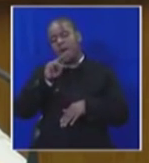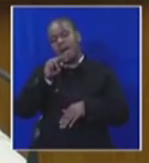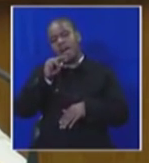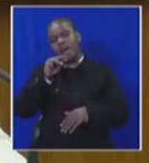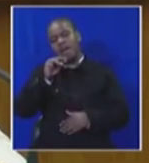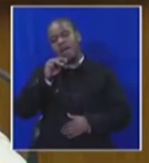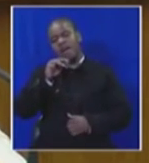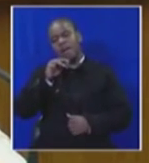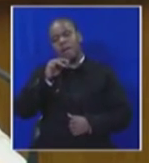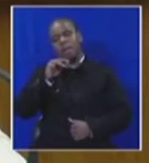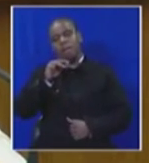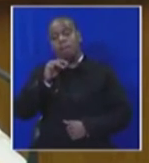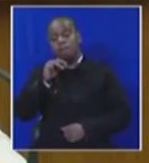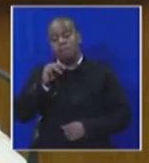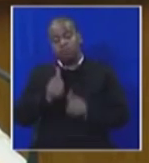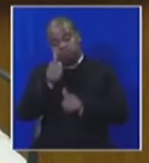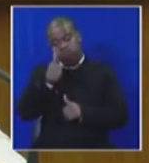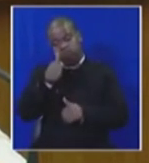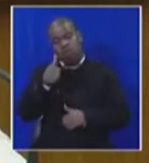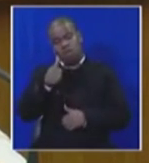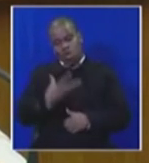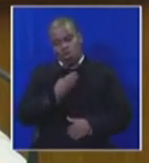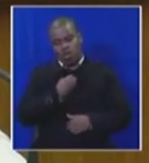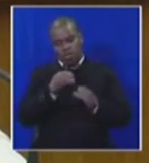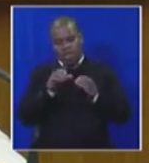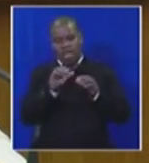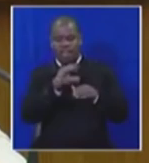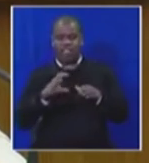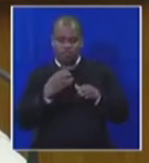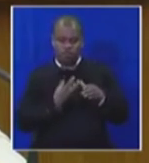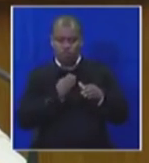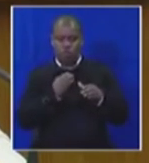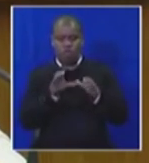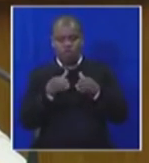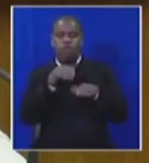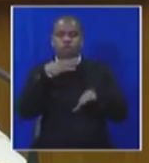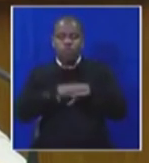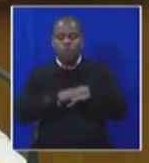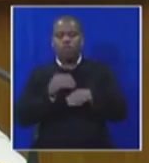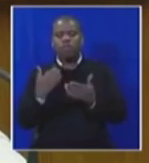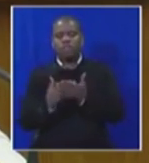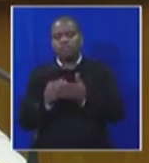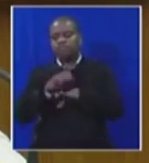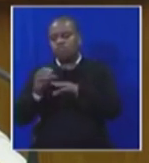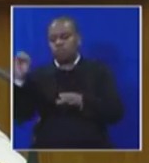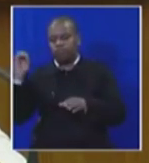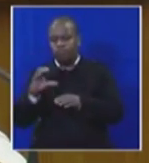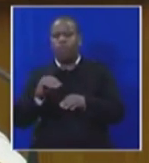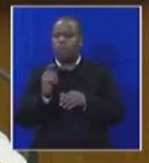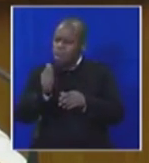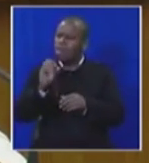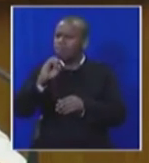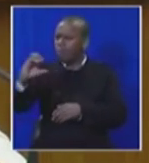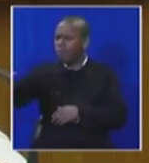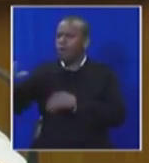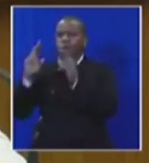treason. The DA today stands in support of all students that have called for additional funding to be allocated to universities. No